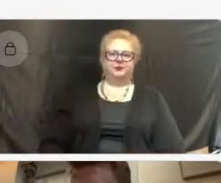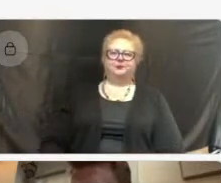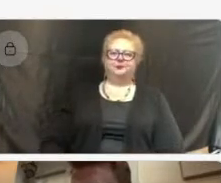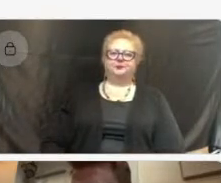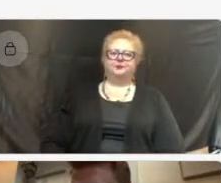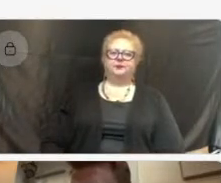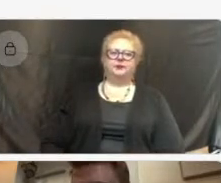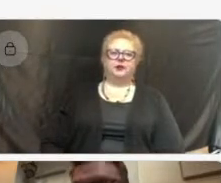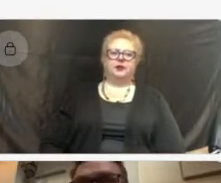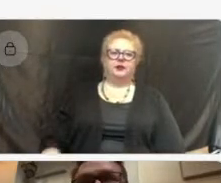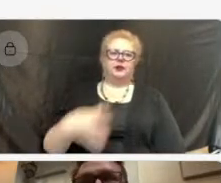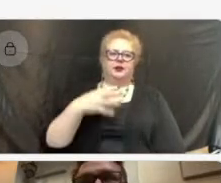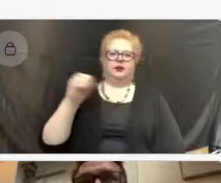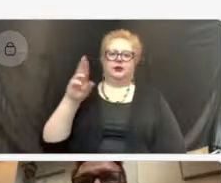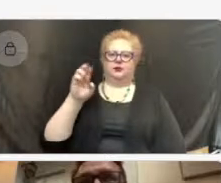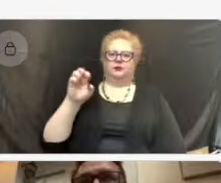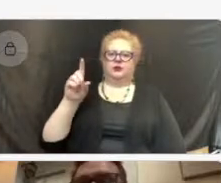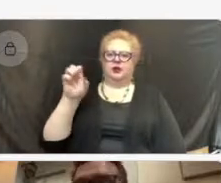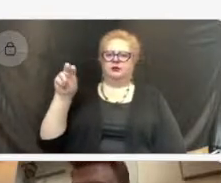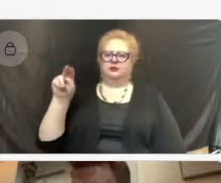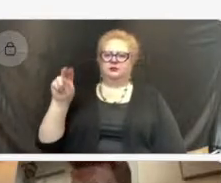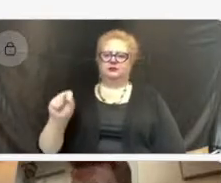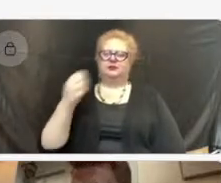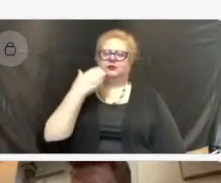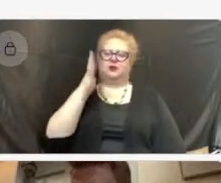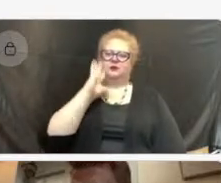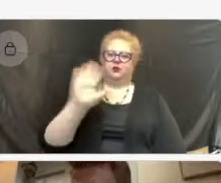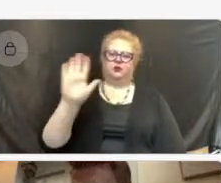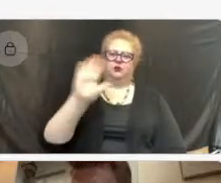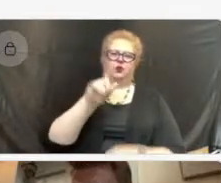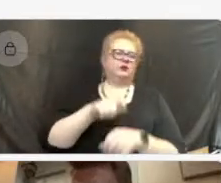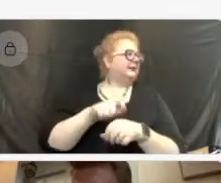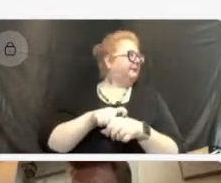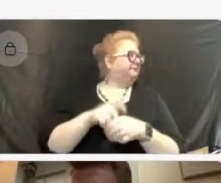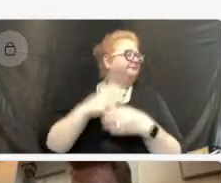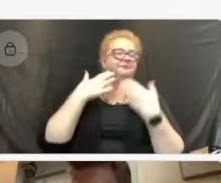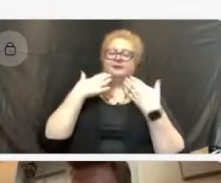Reddens, appreciate y'all's time. Thank you very much. Very much.